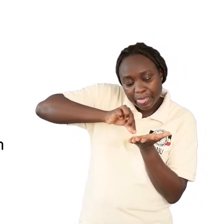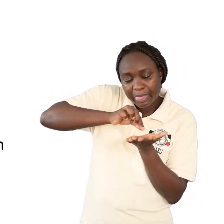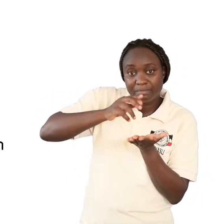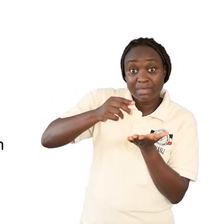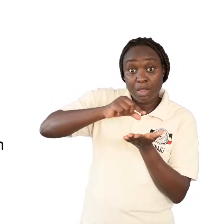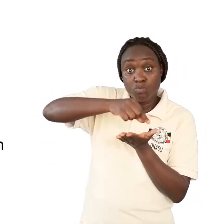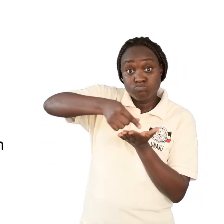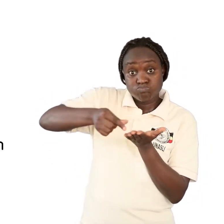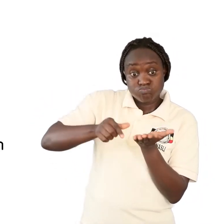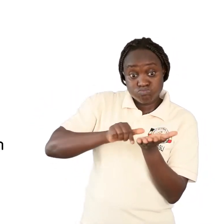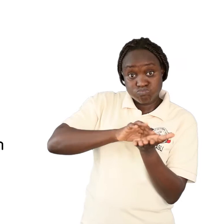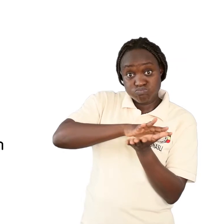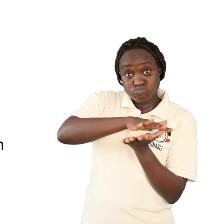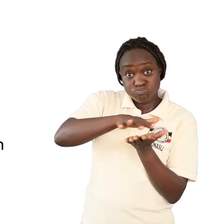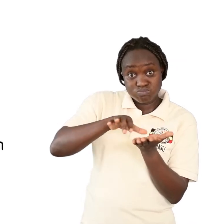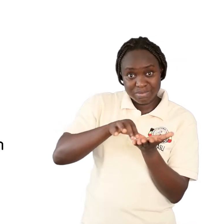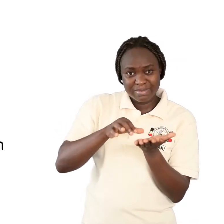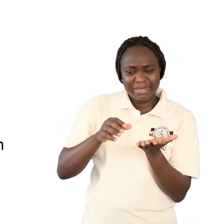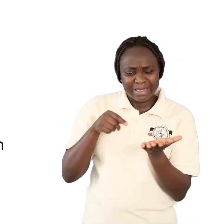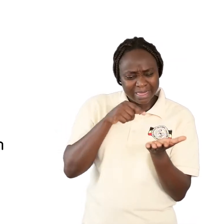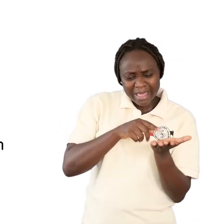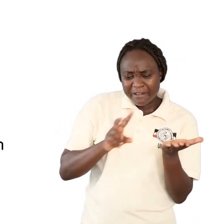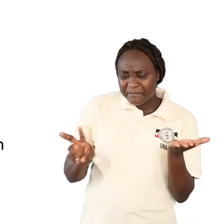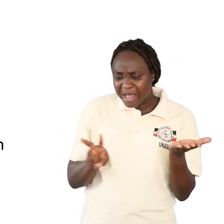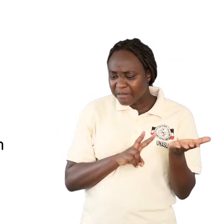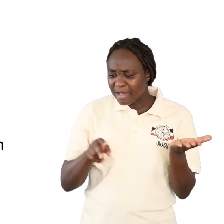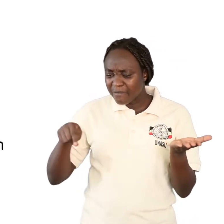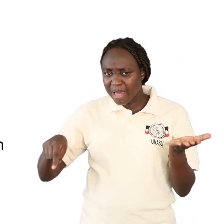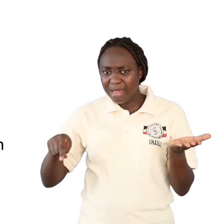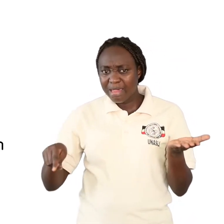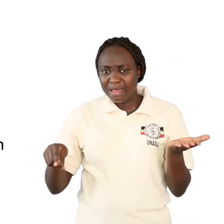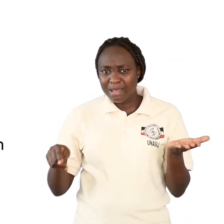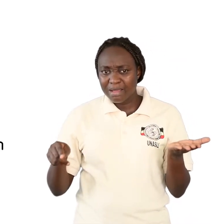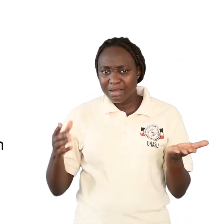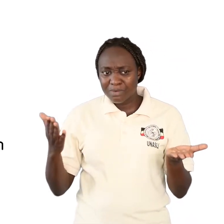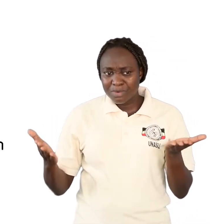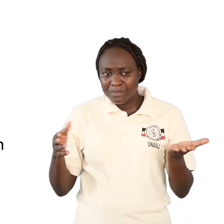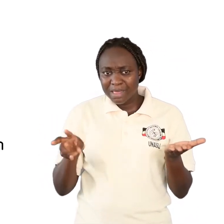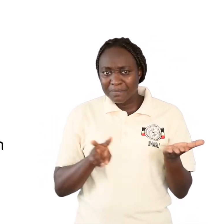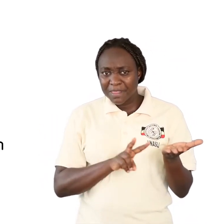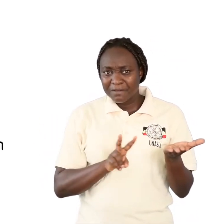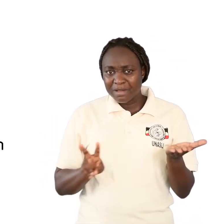Is it similar to that you saw in the egg cell?